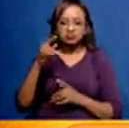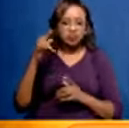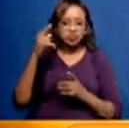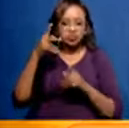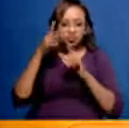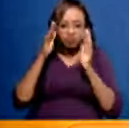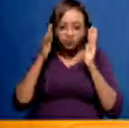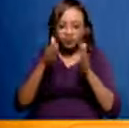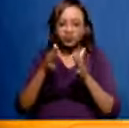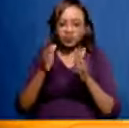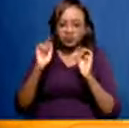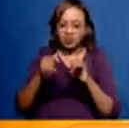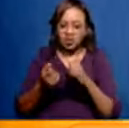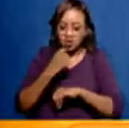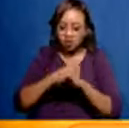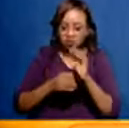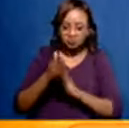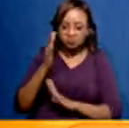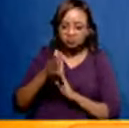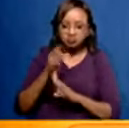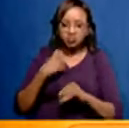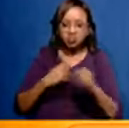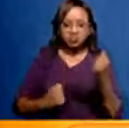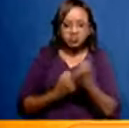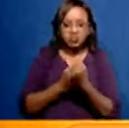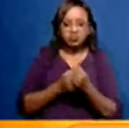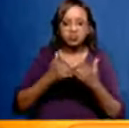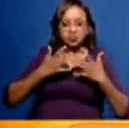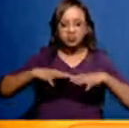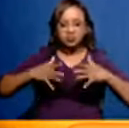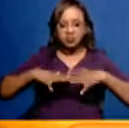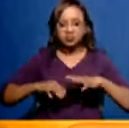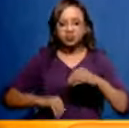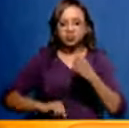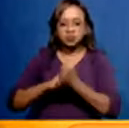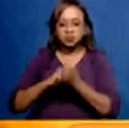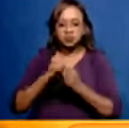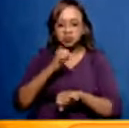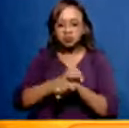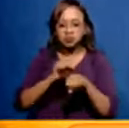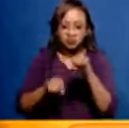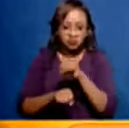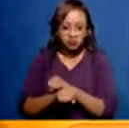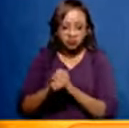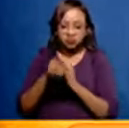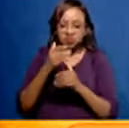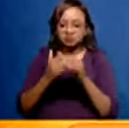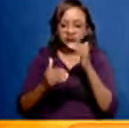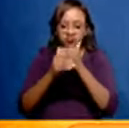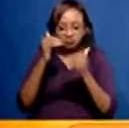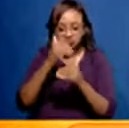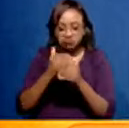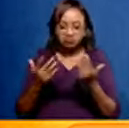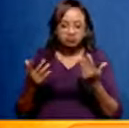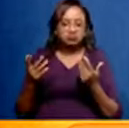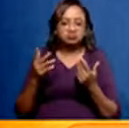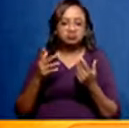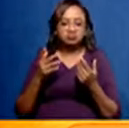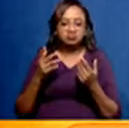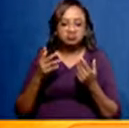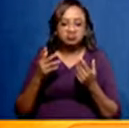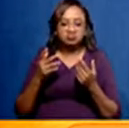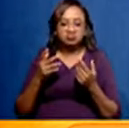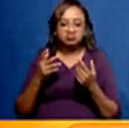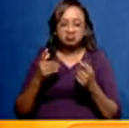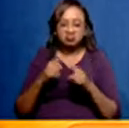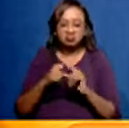offices, investing in people, investing in infrastructure. It requires this sort of, let me put it